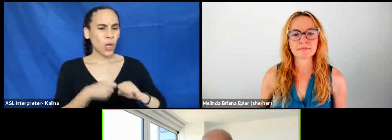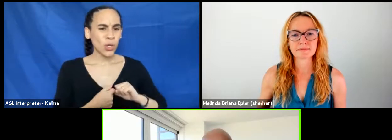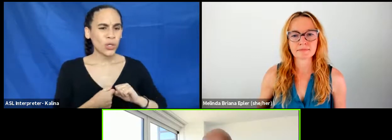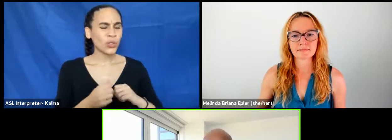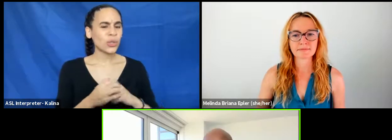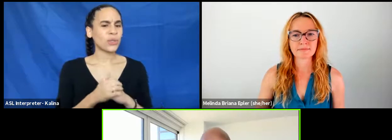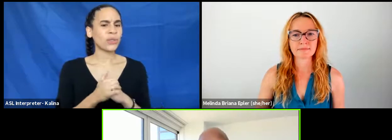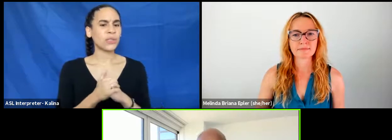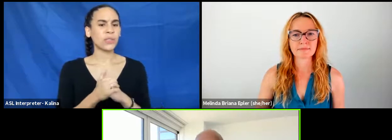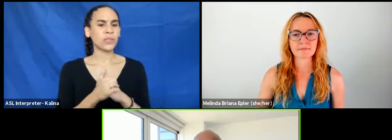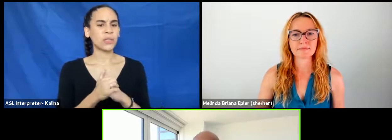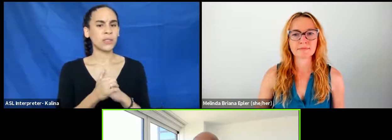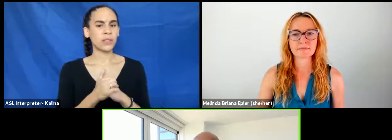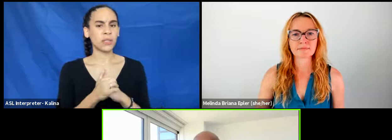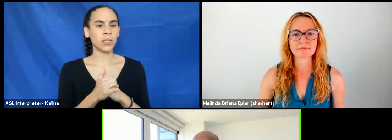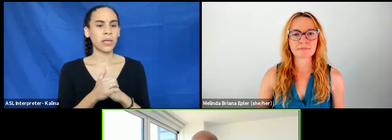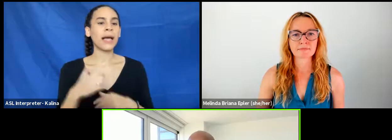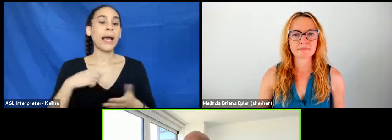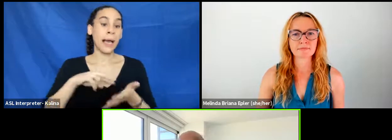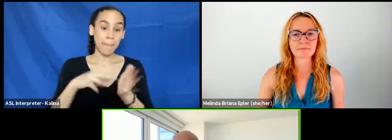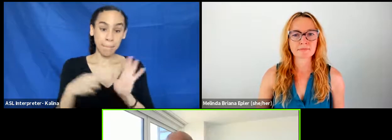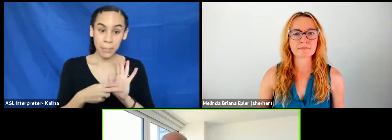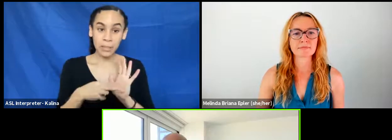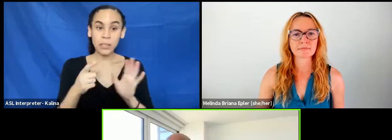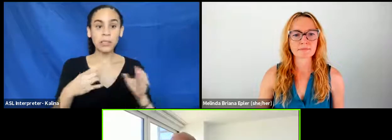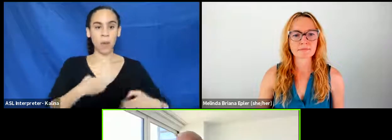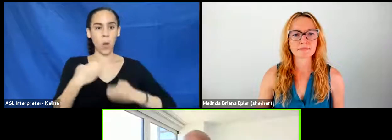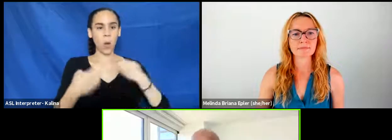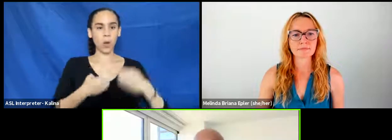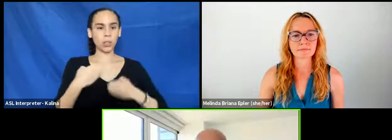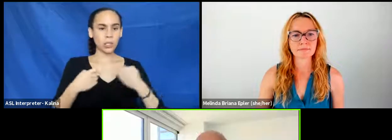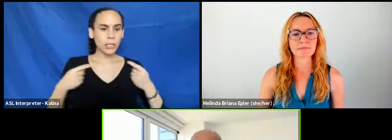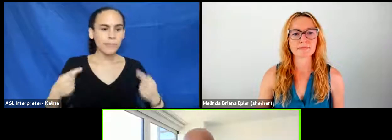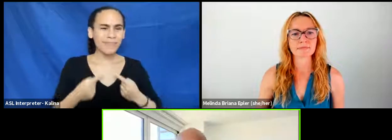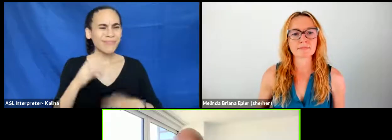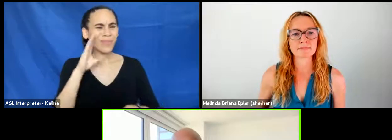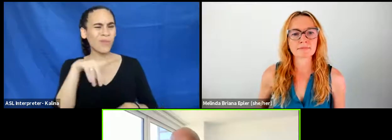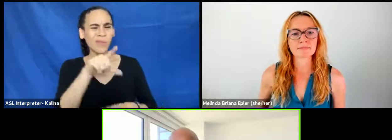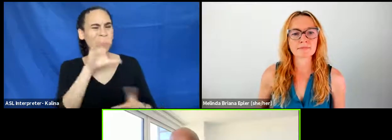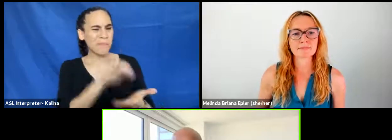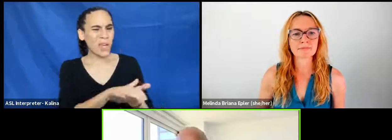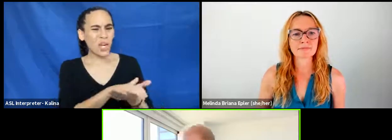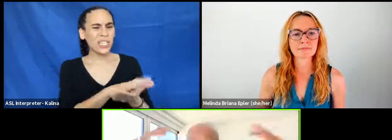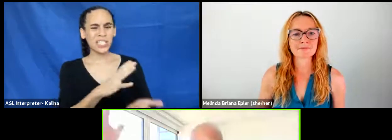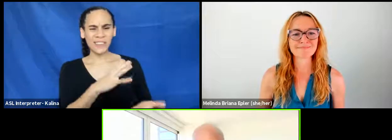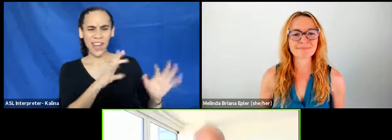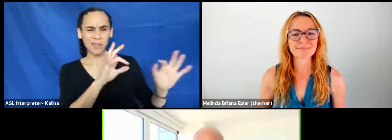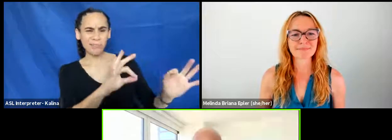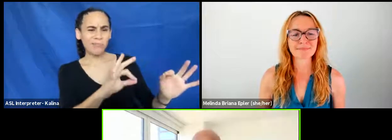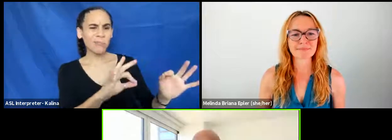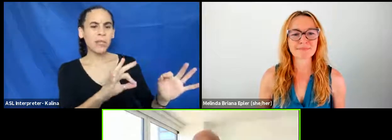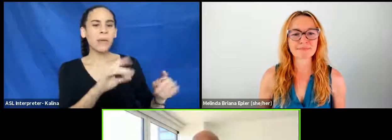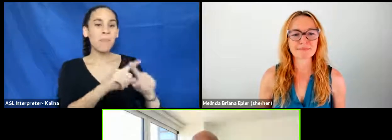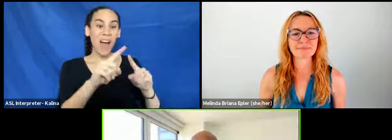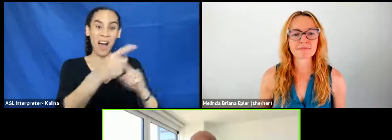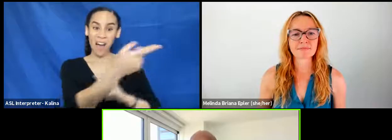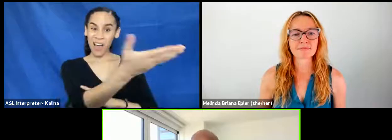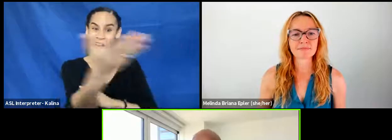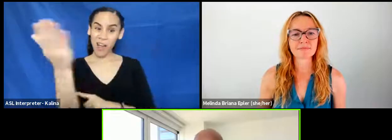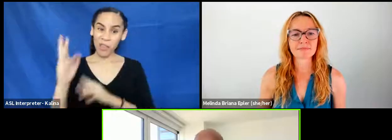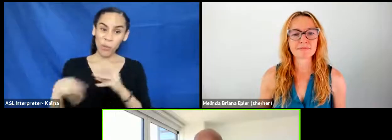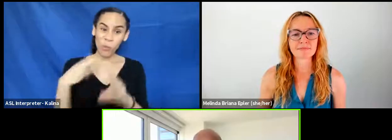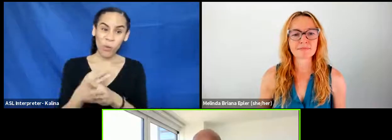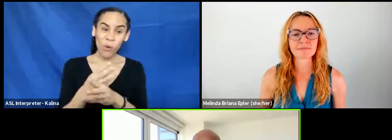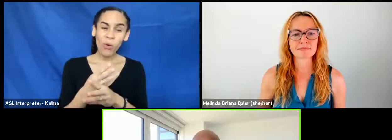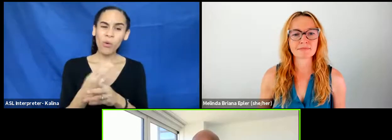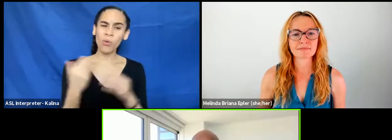say like hurting emotionally, right? You're marriage is fine, good and stuff, but it's like the things of the world, right? It's